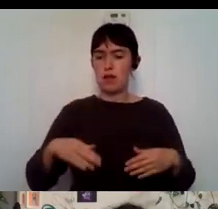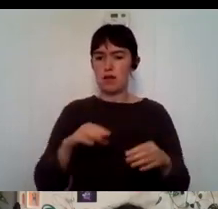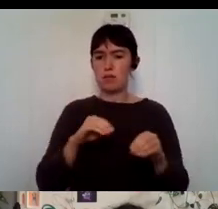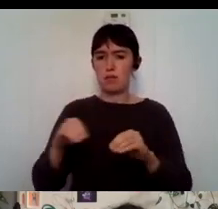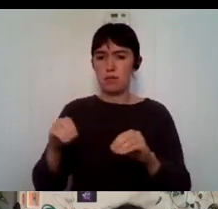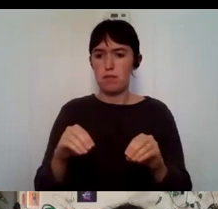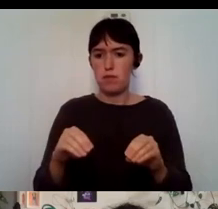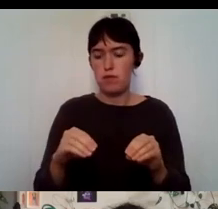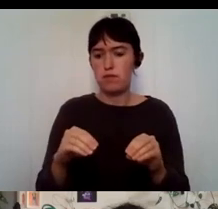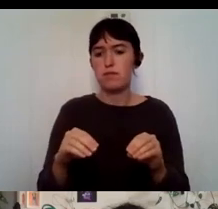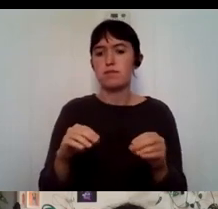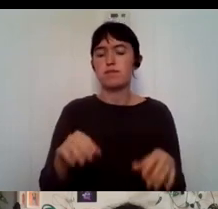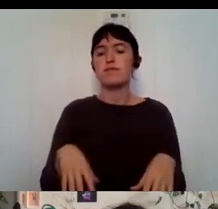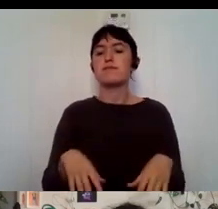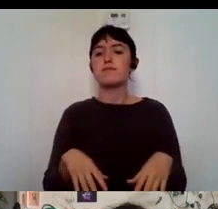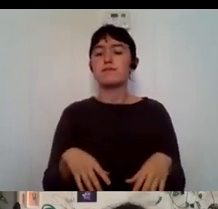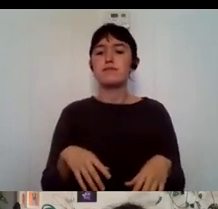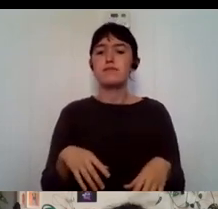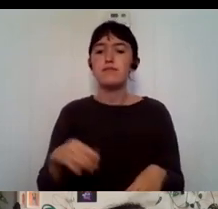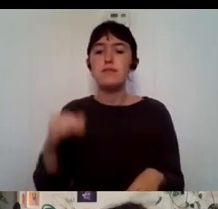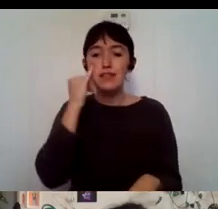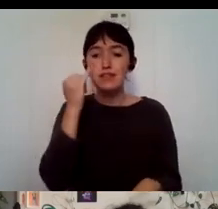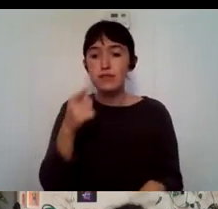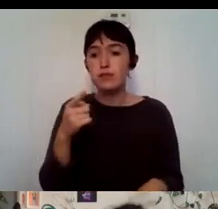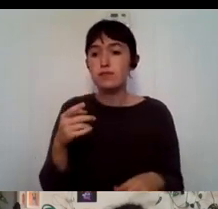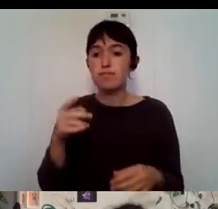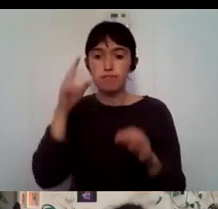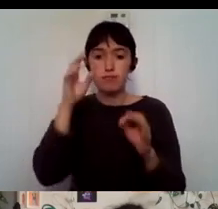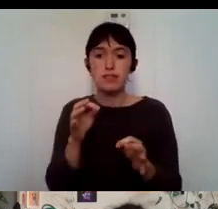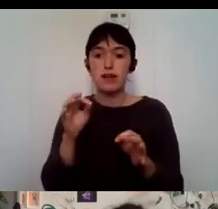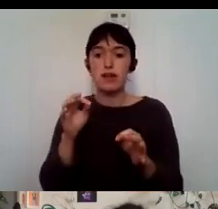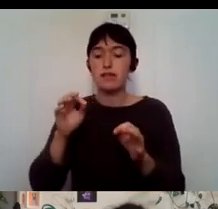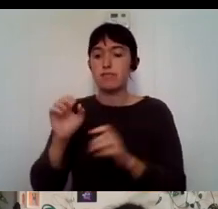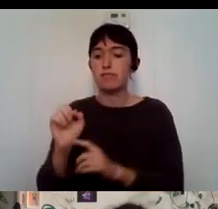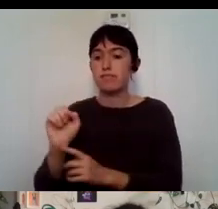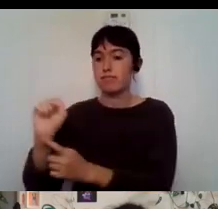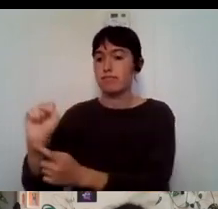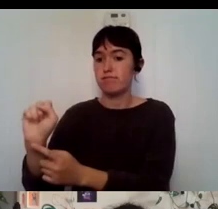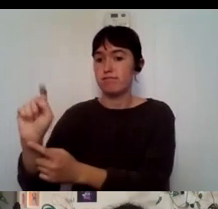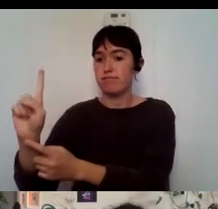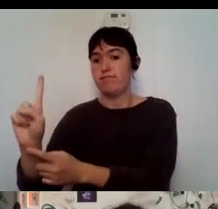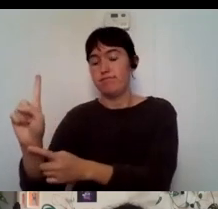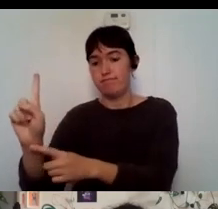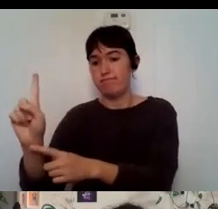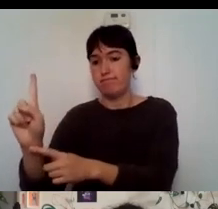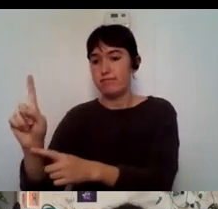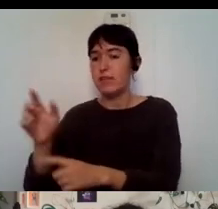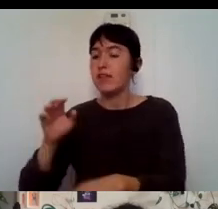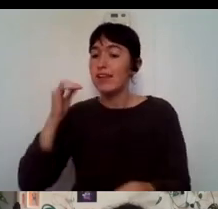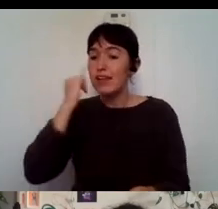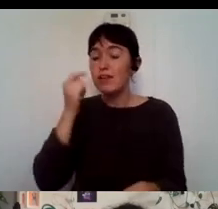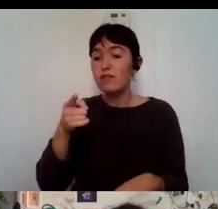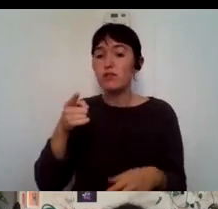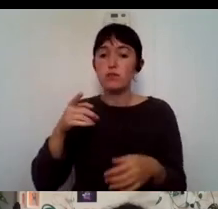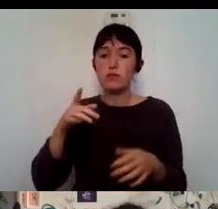of decide when to raise your finger, right? Like just do that. When you record brain activity,